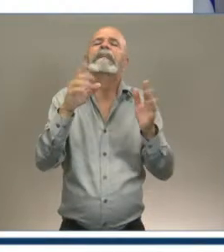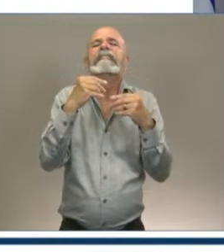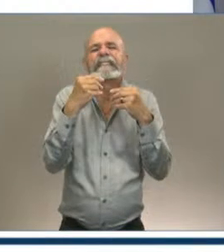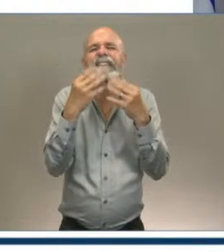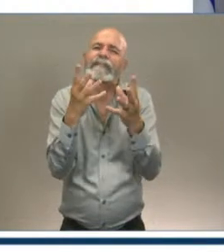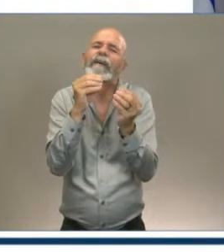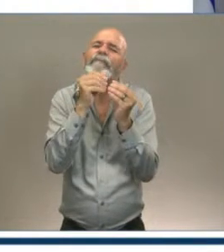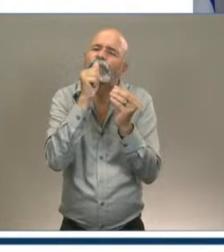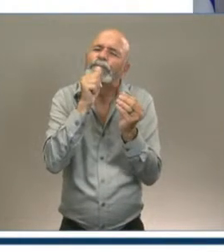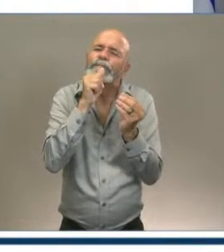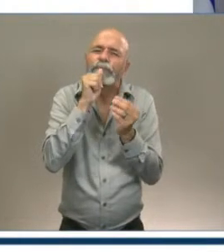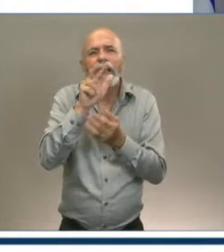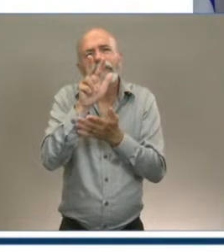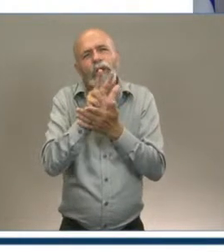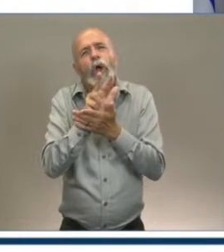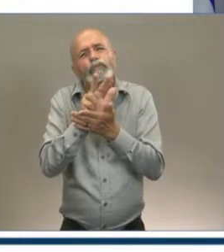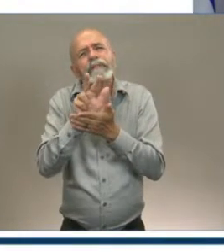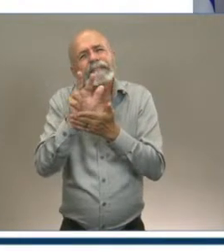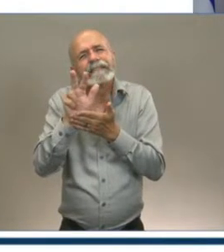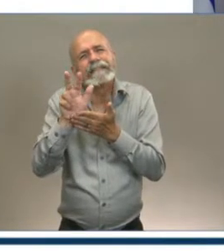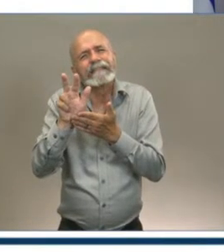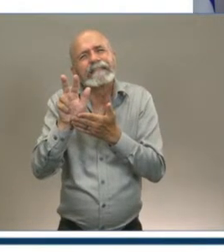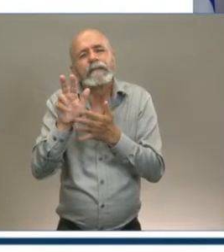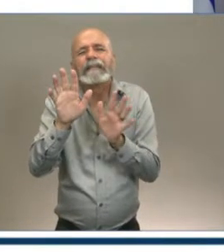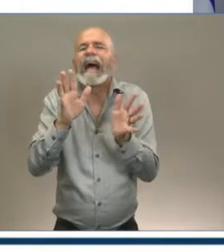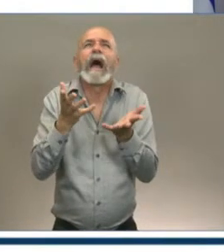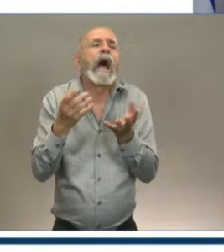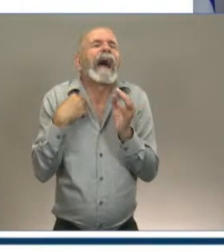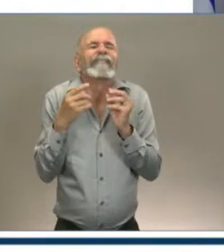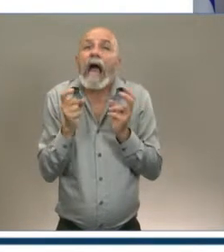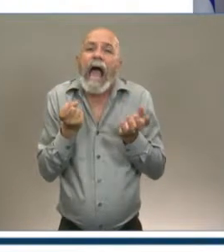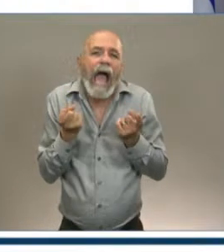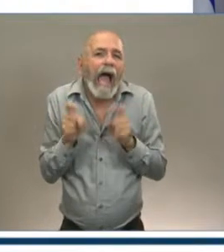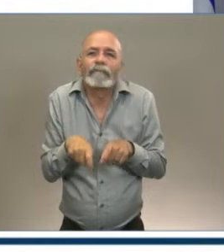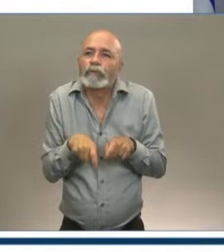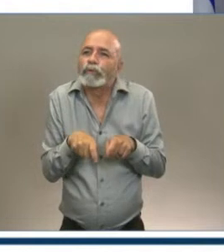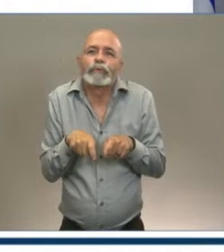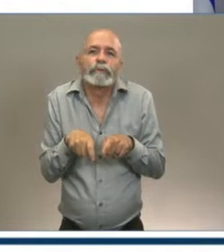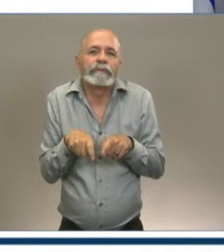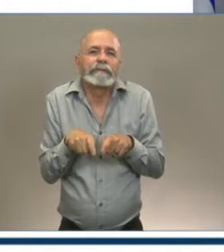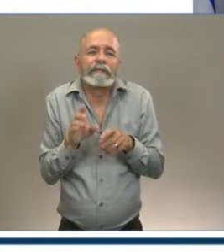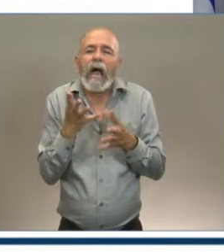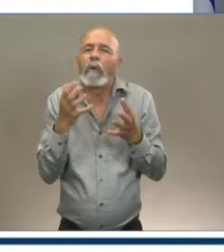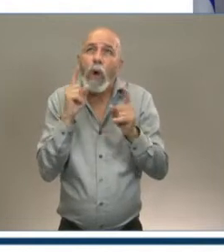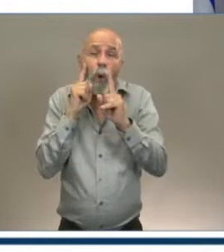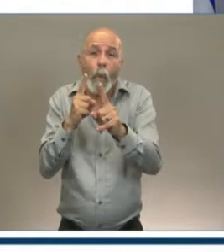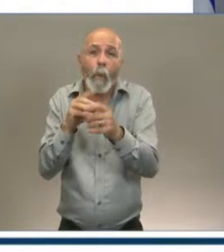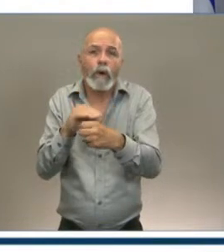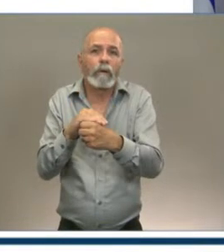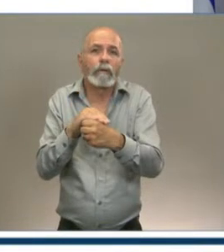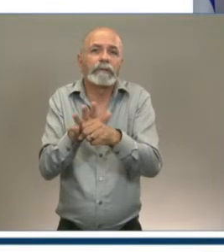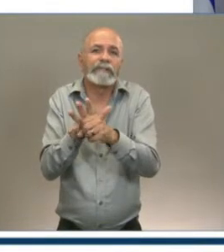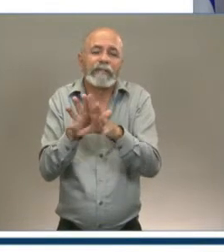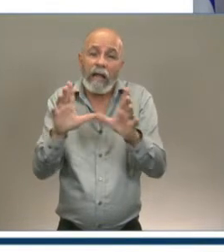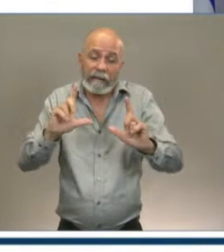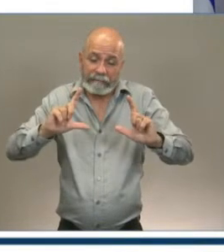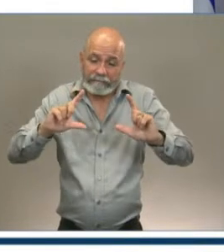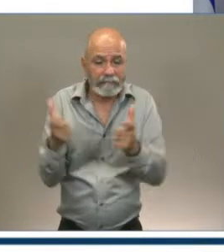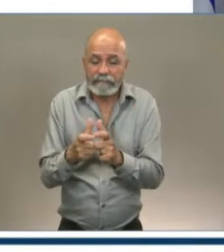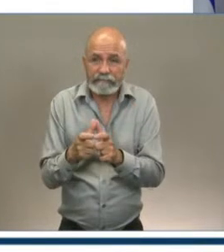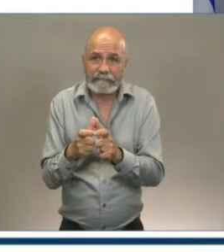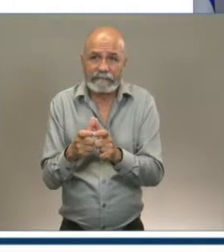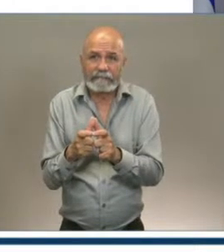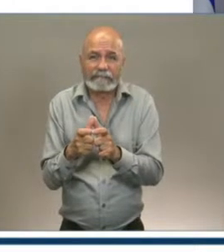is what we need to do so that we're able to get out of this sooner. It's a challenge on many people, and we recognize